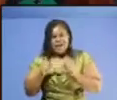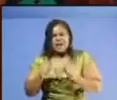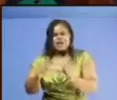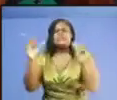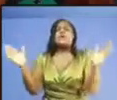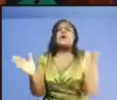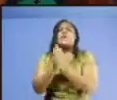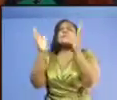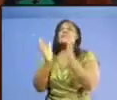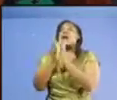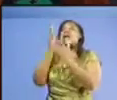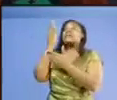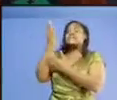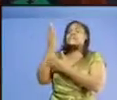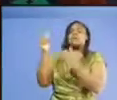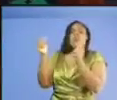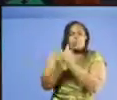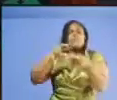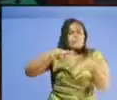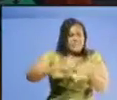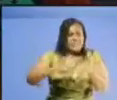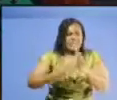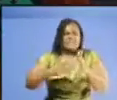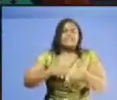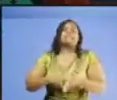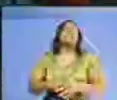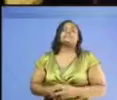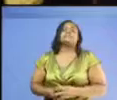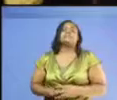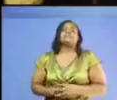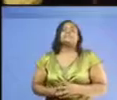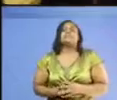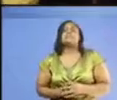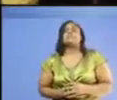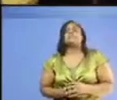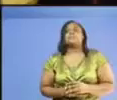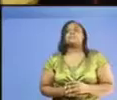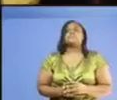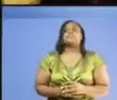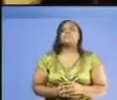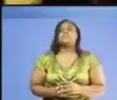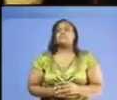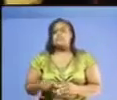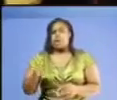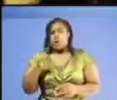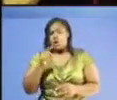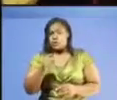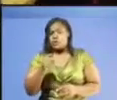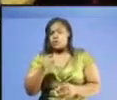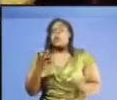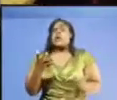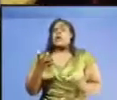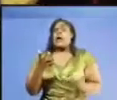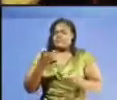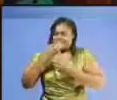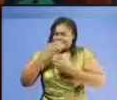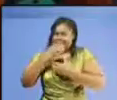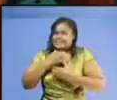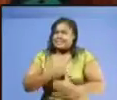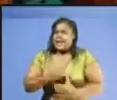a purposeful praise. You have to purpose in your